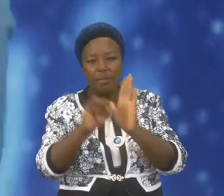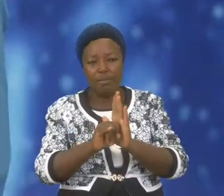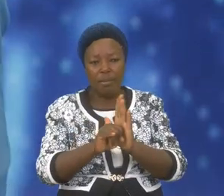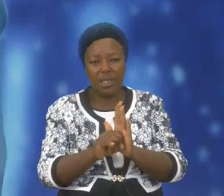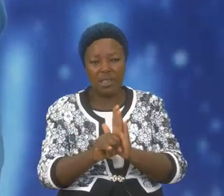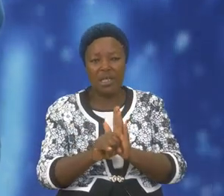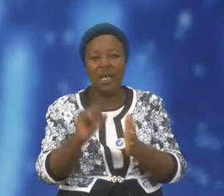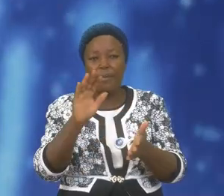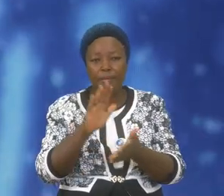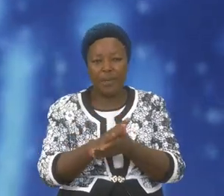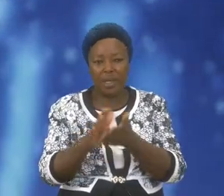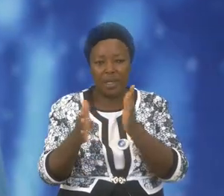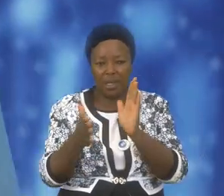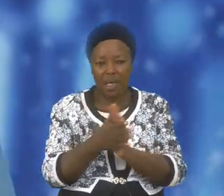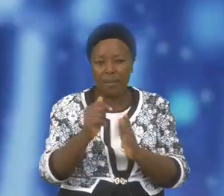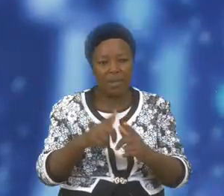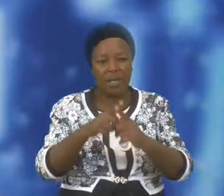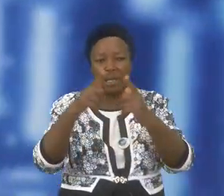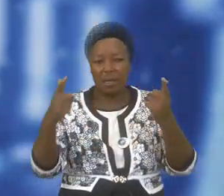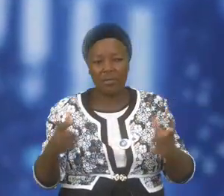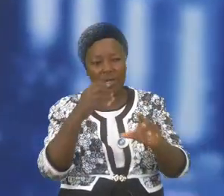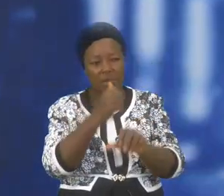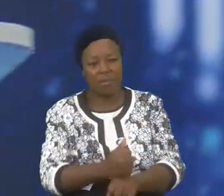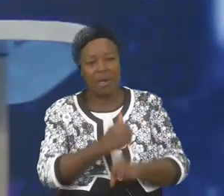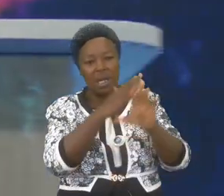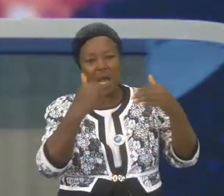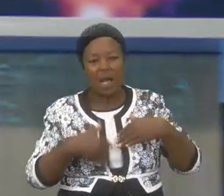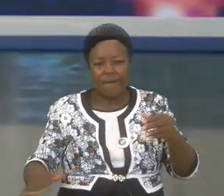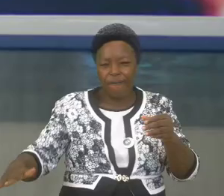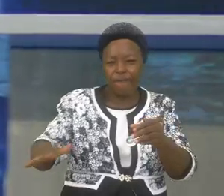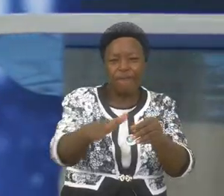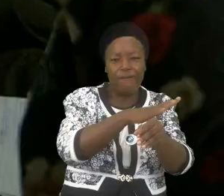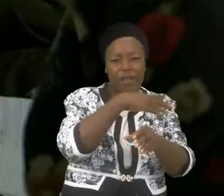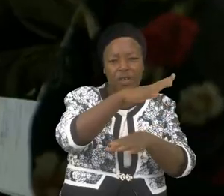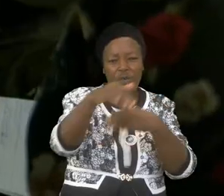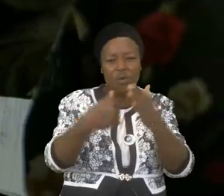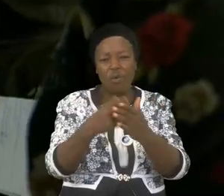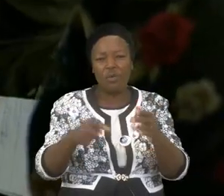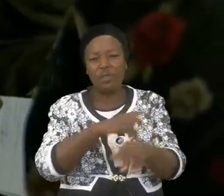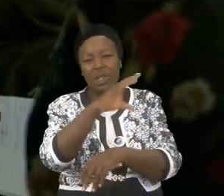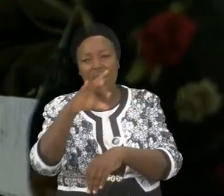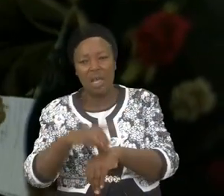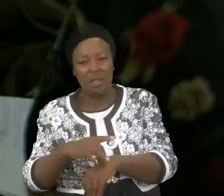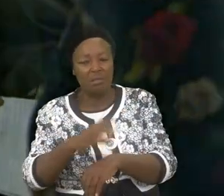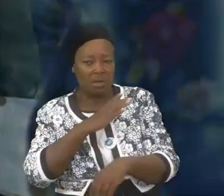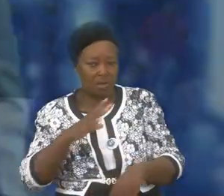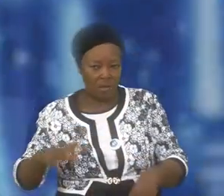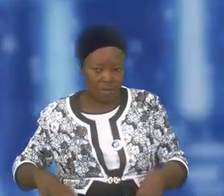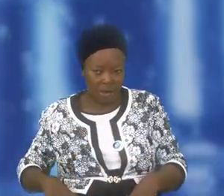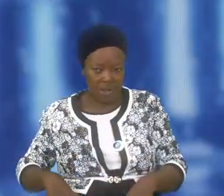the whole earth. Christ will fill your whole life. He'll be with